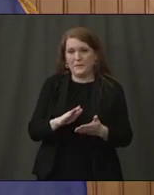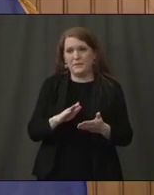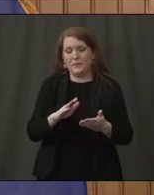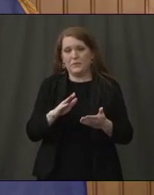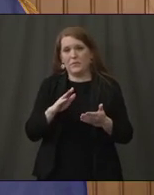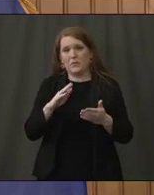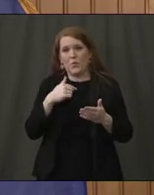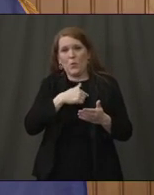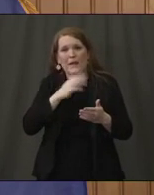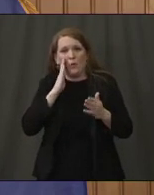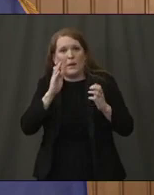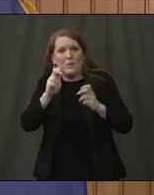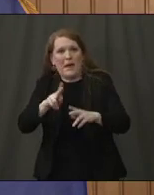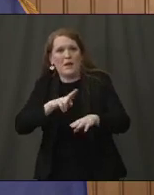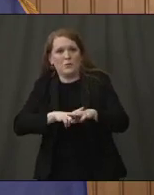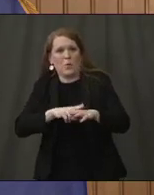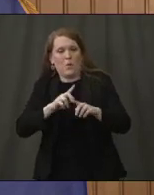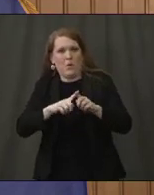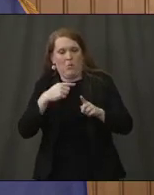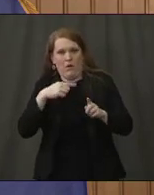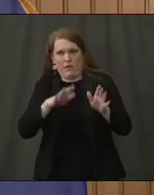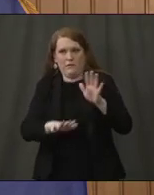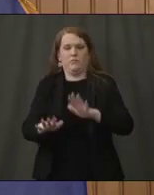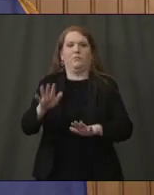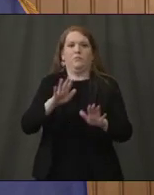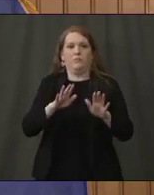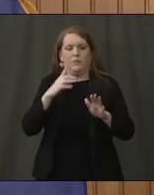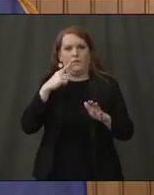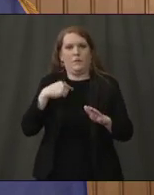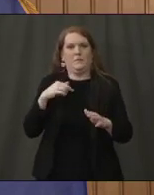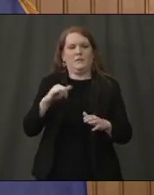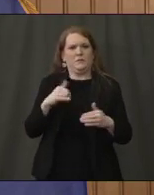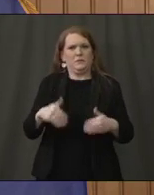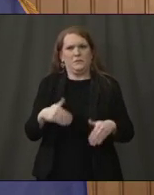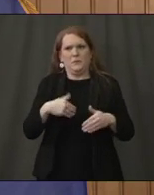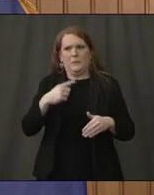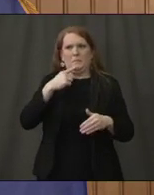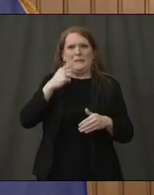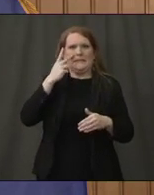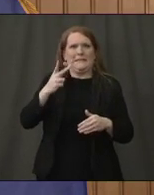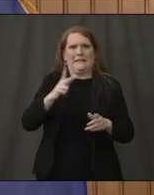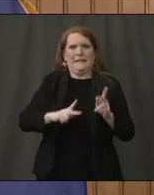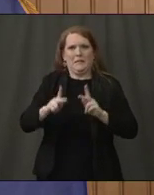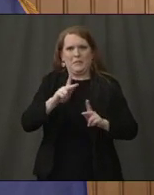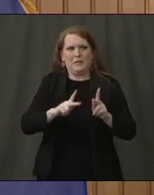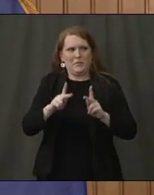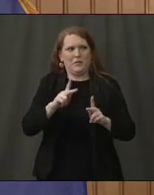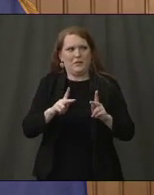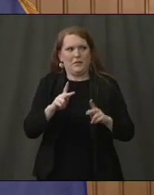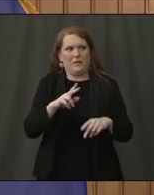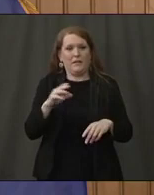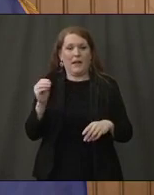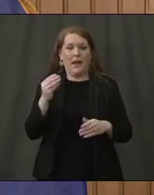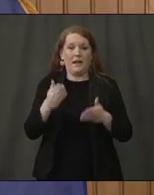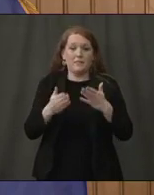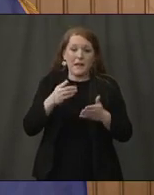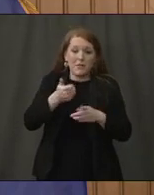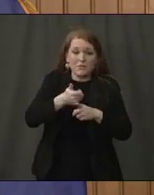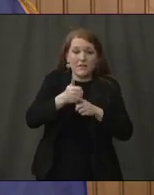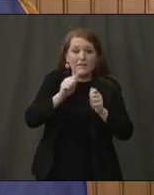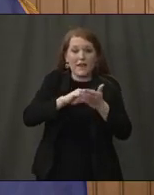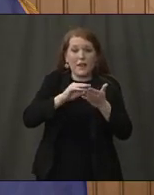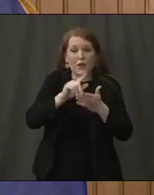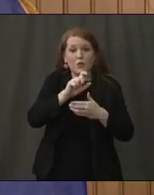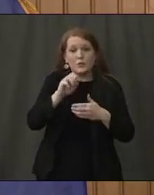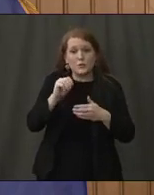well, and you know, miss seeing you guys. Learn how to use Zoom. I'd like to see you on the screen too. And